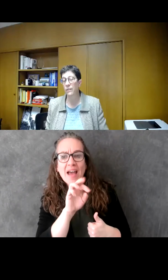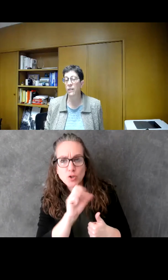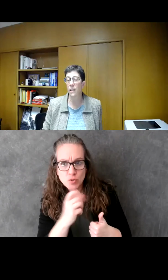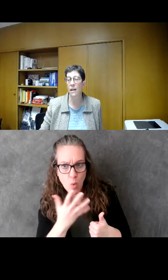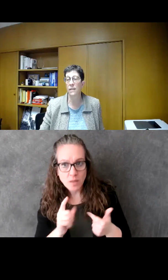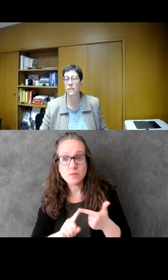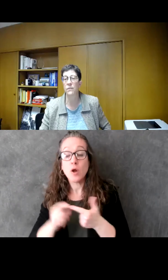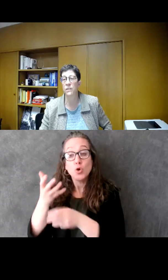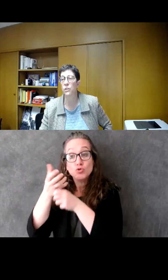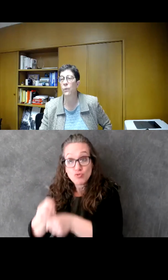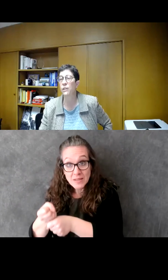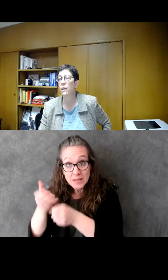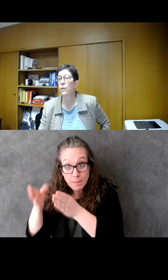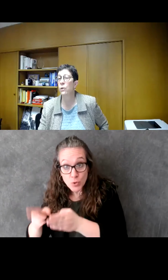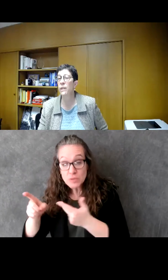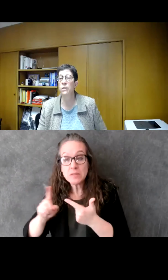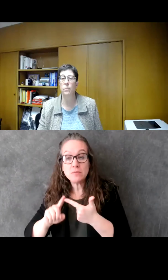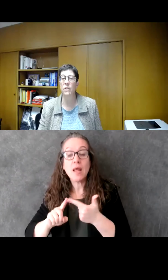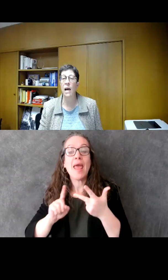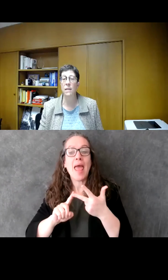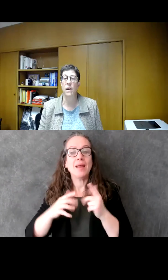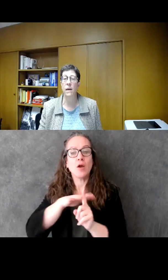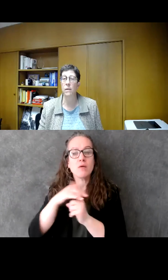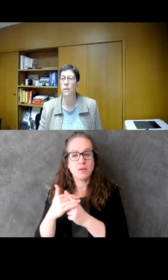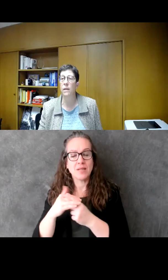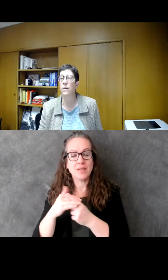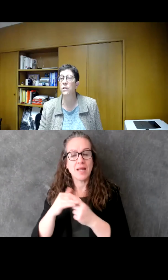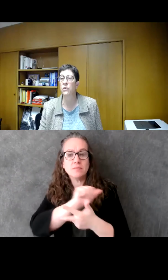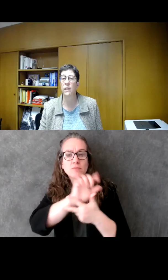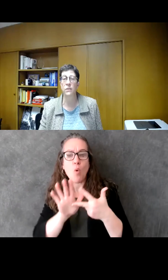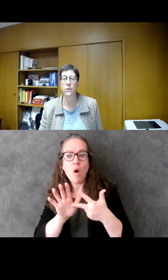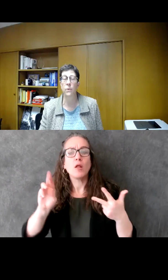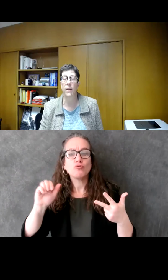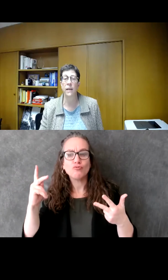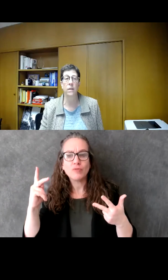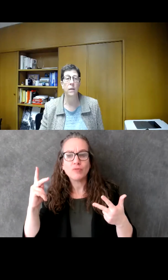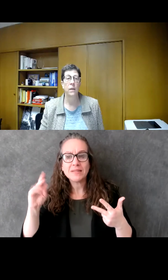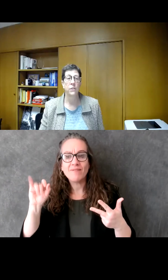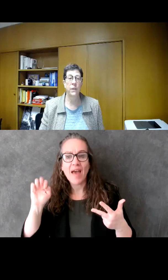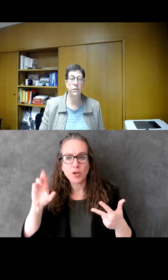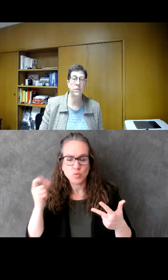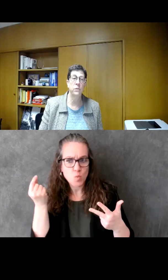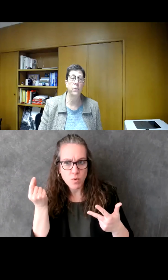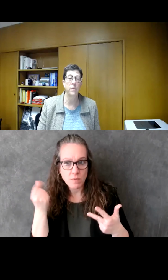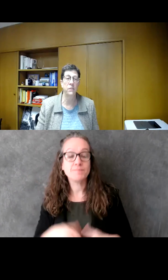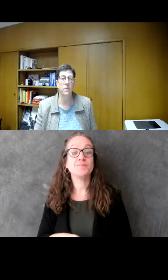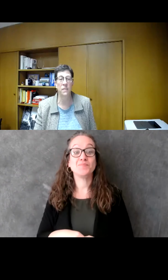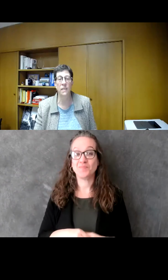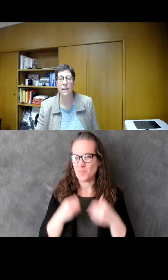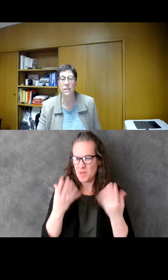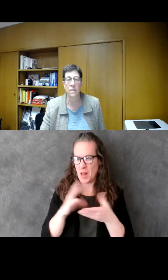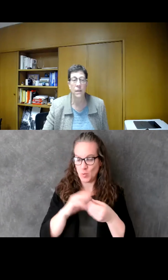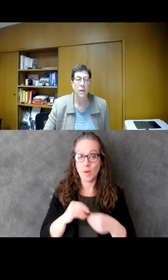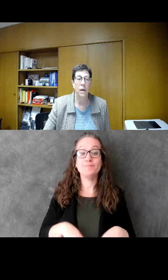risk factors in the context of the situation? So we can just apply the model straight away here. So here's the story. Mr. and